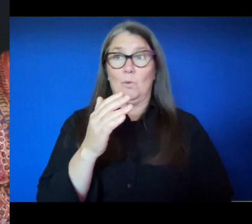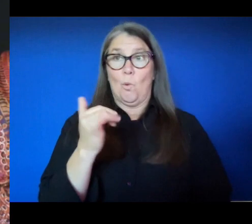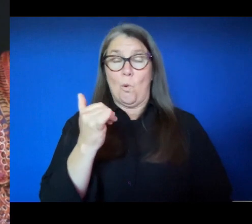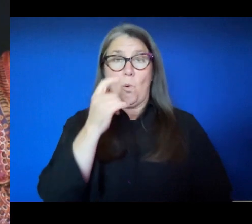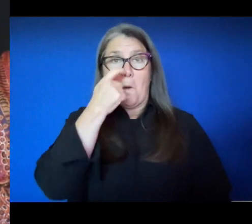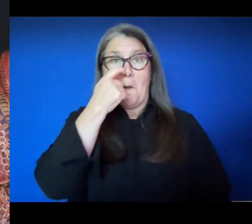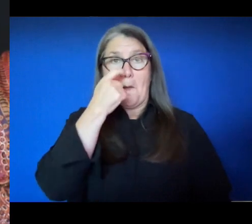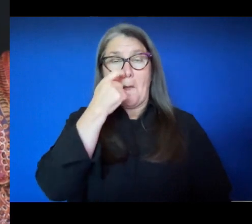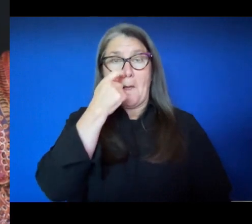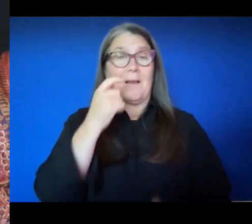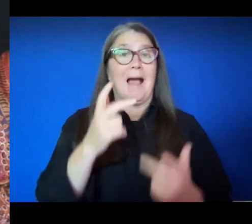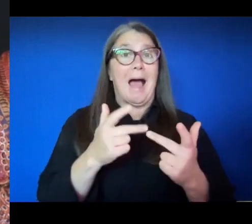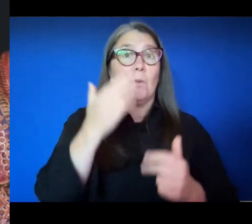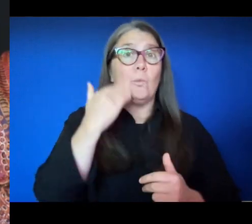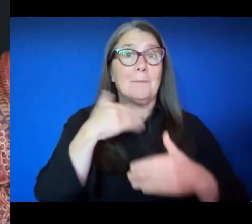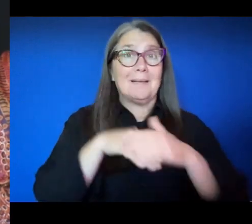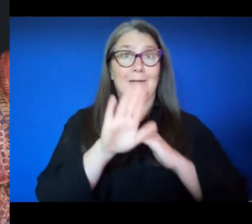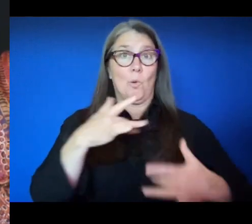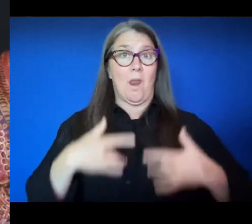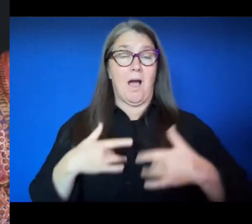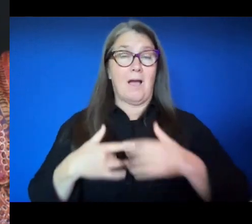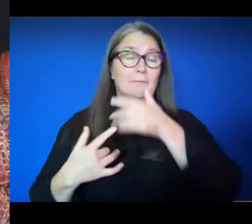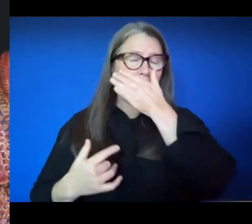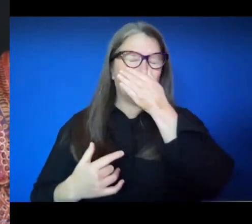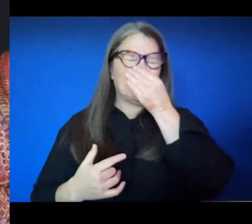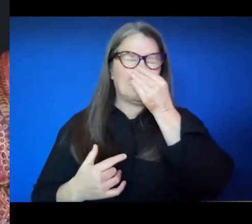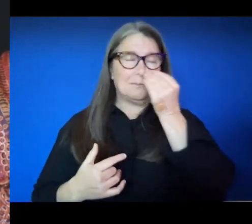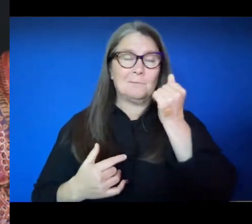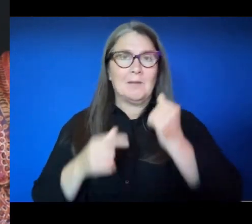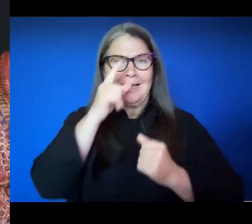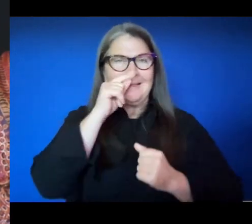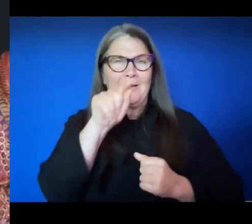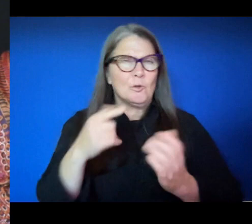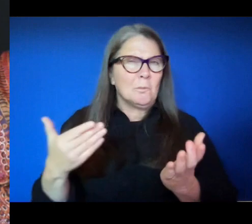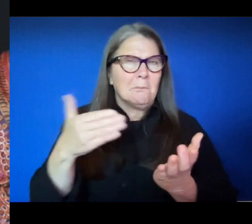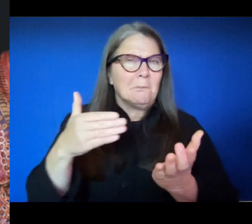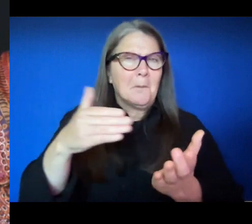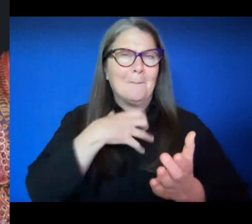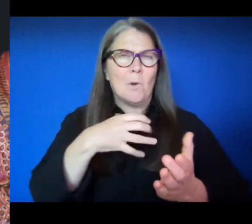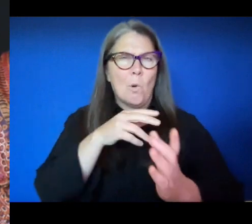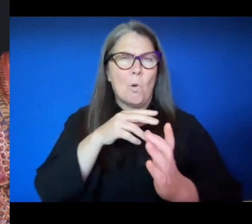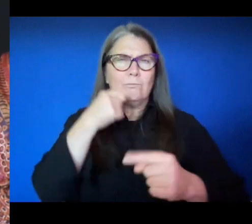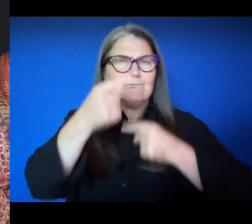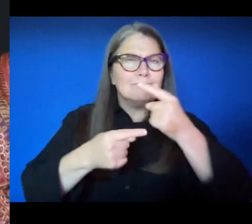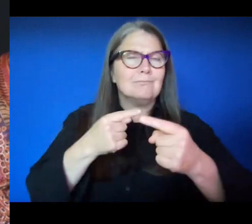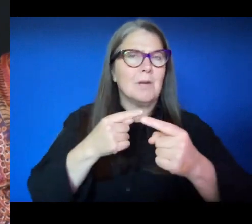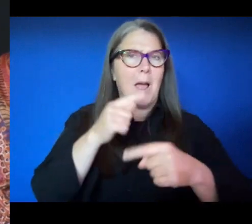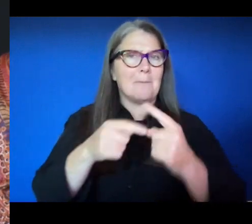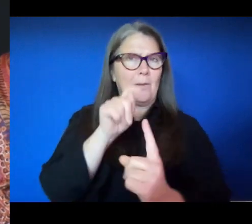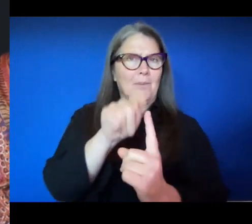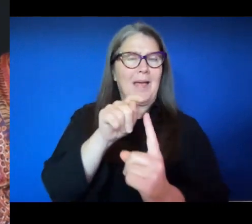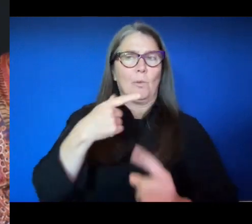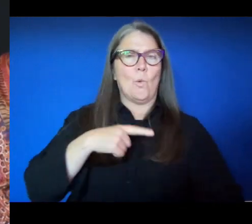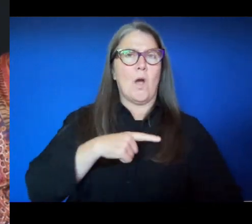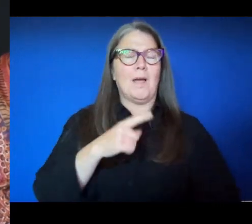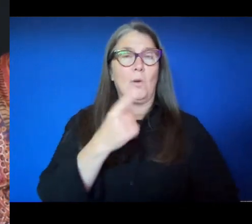various ways and capacities. So could you speak a little bit more to that? Because one of the interesting things, I